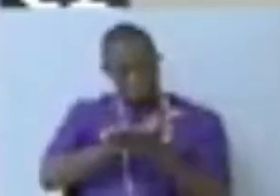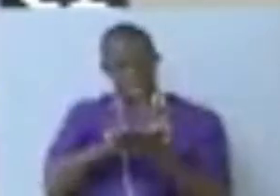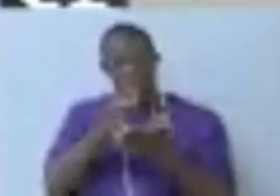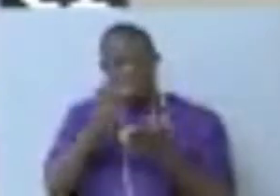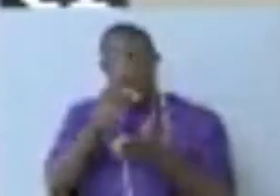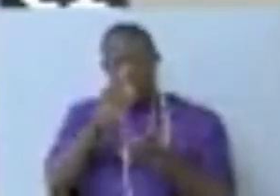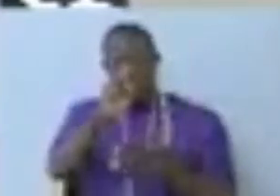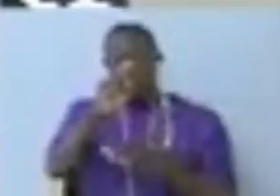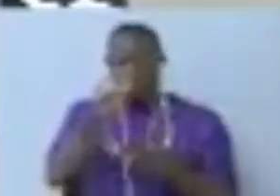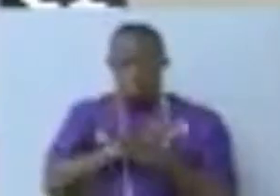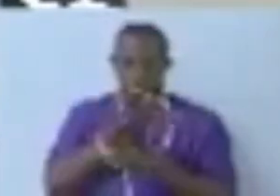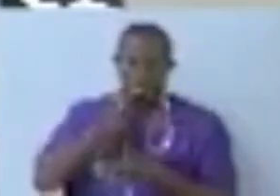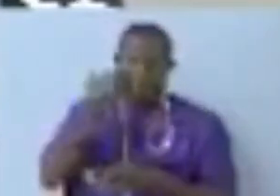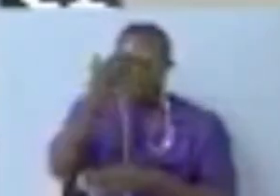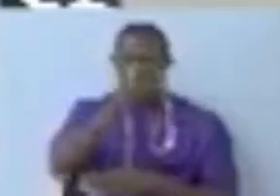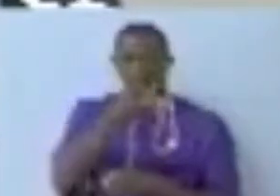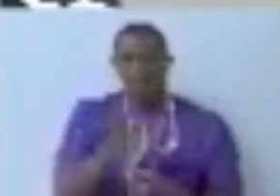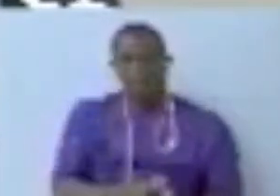present.